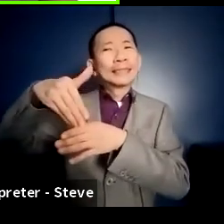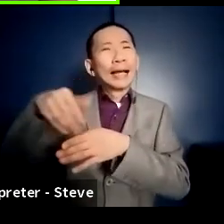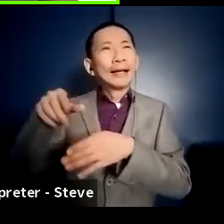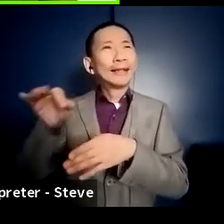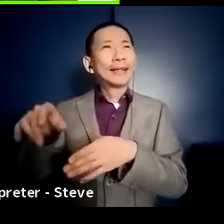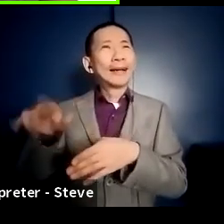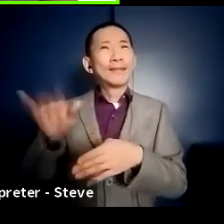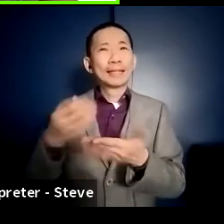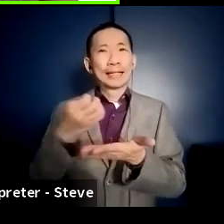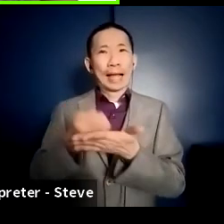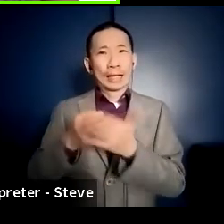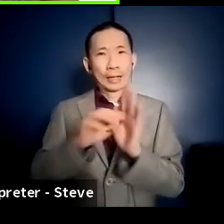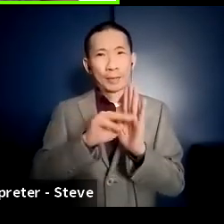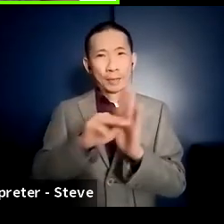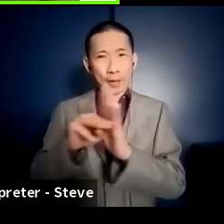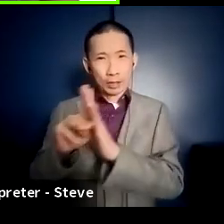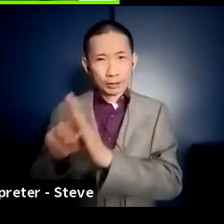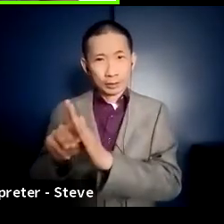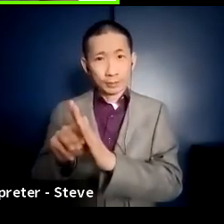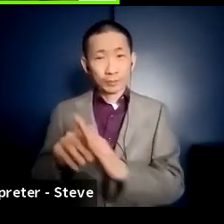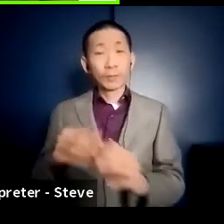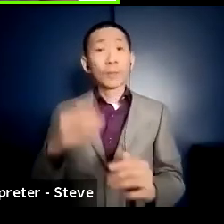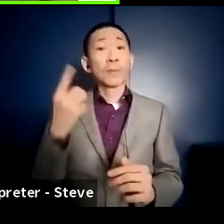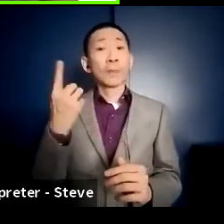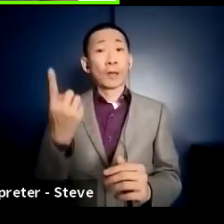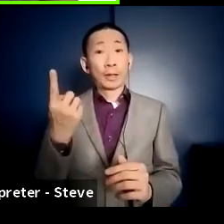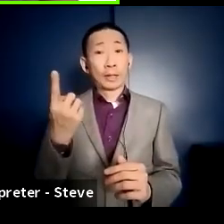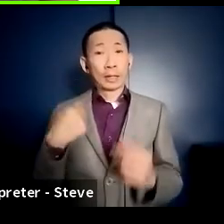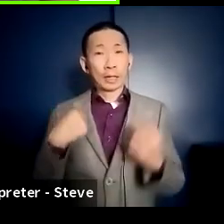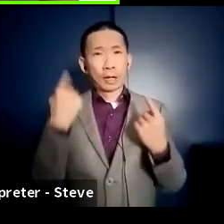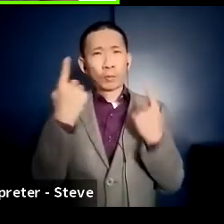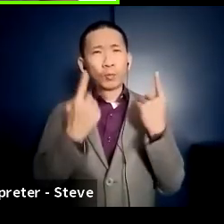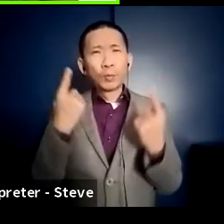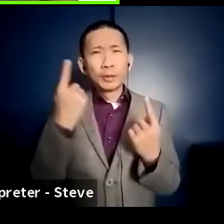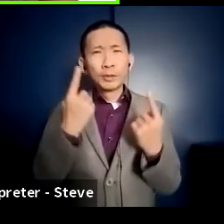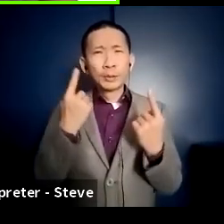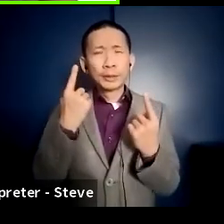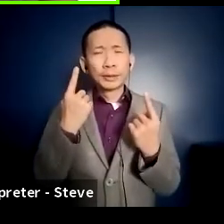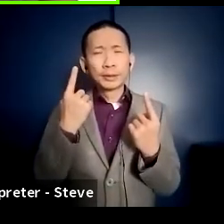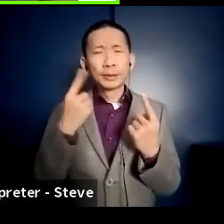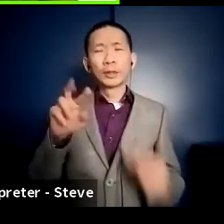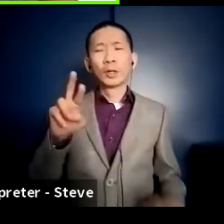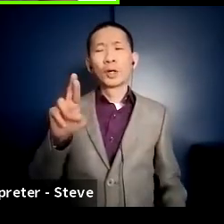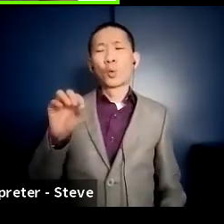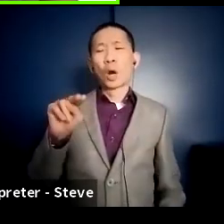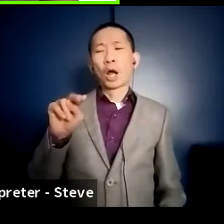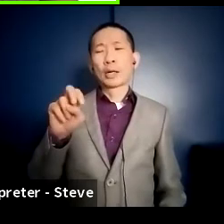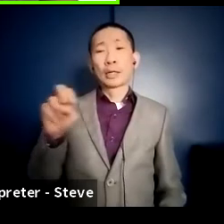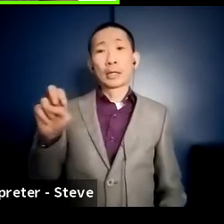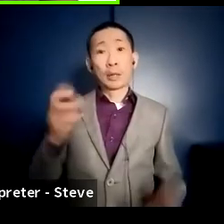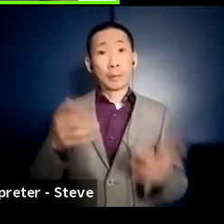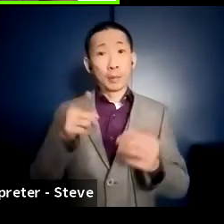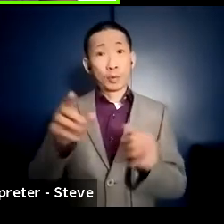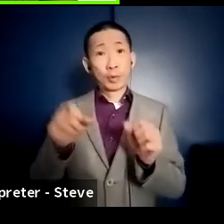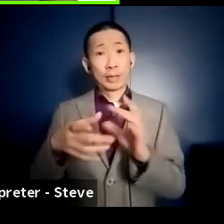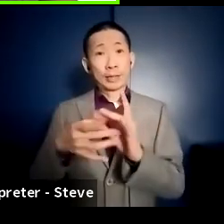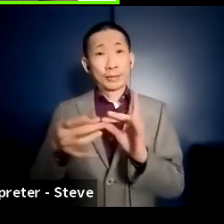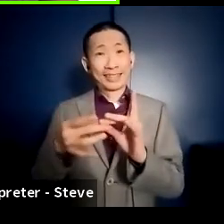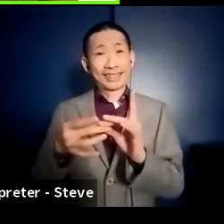these economic models. And one of which, you know, I'm wondering, Ronnie, if you would like to speak to a